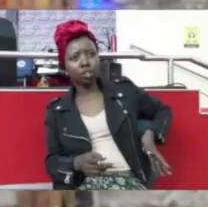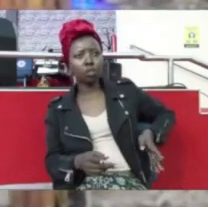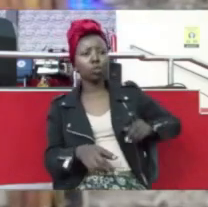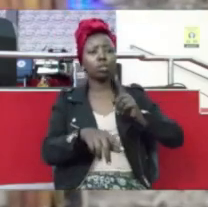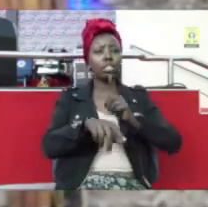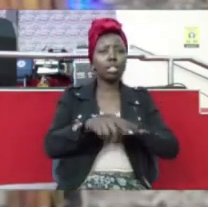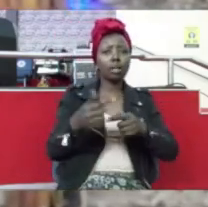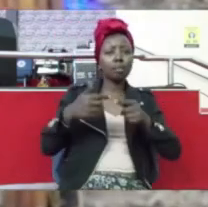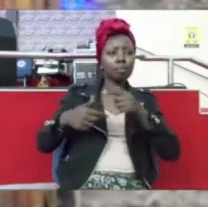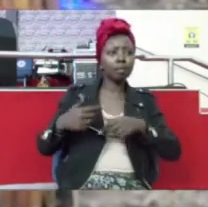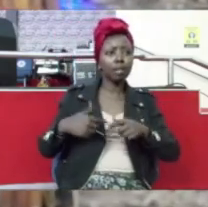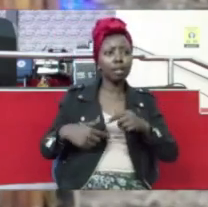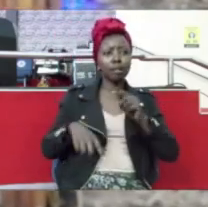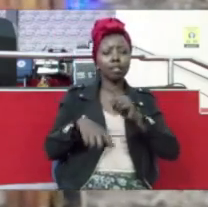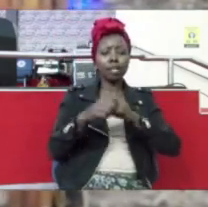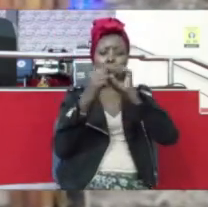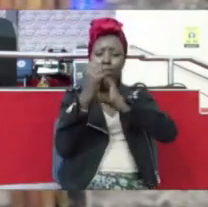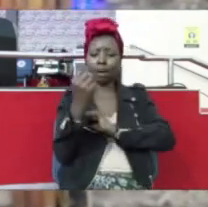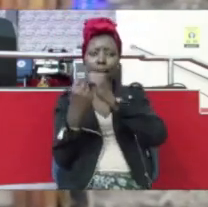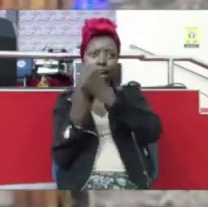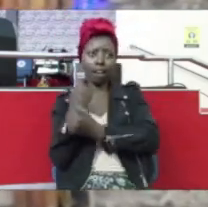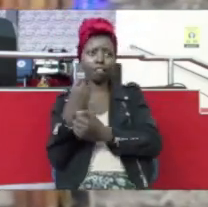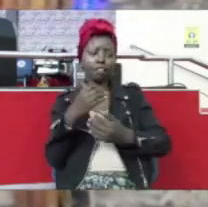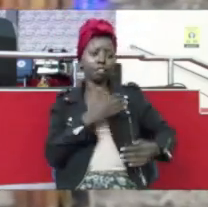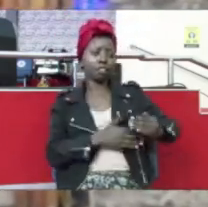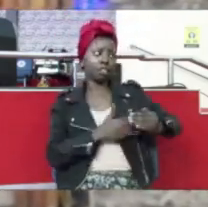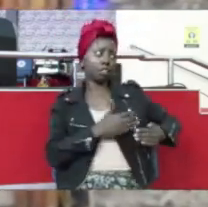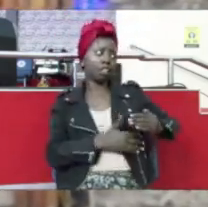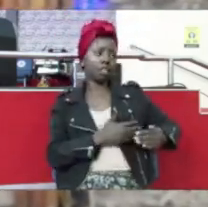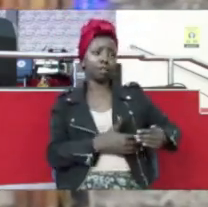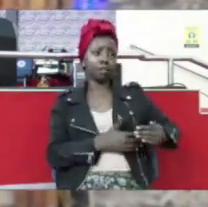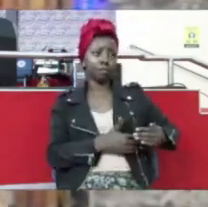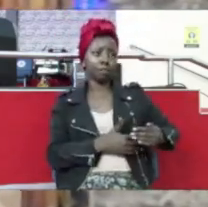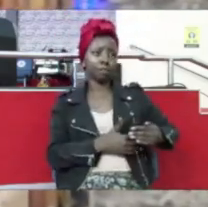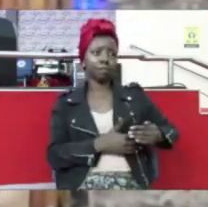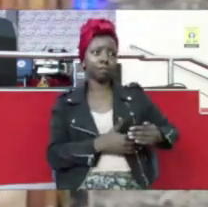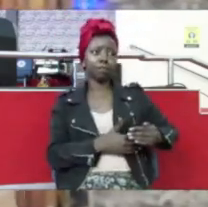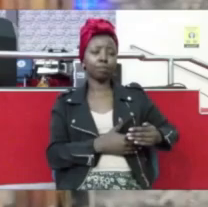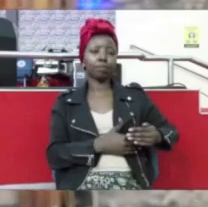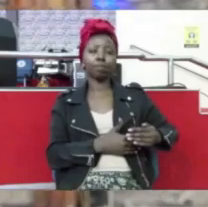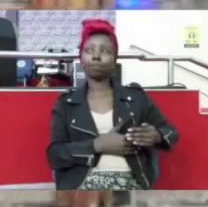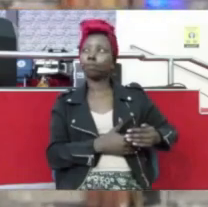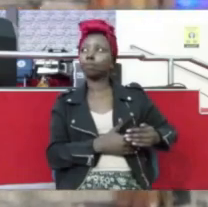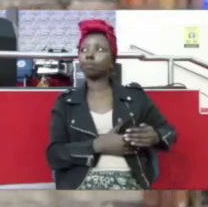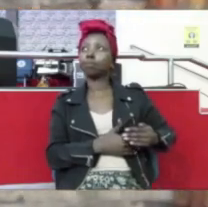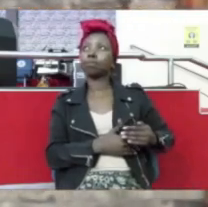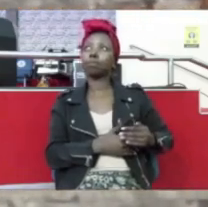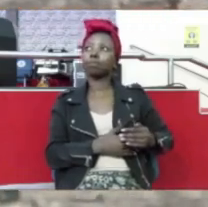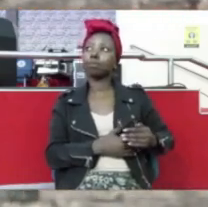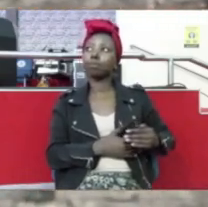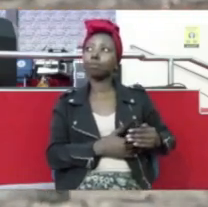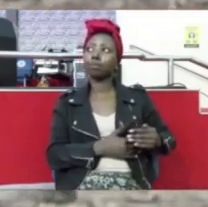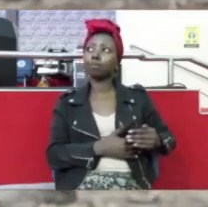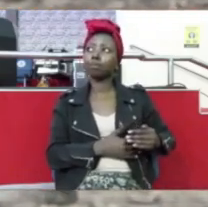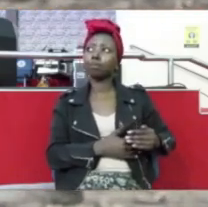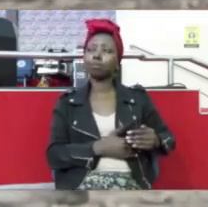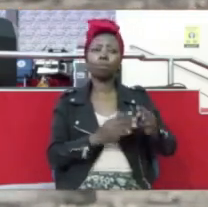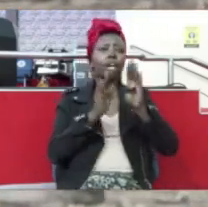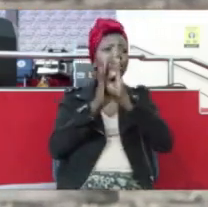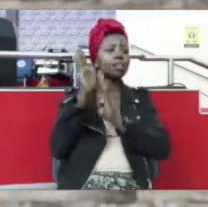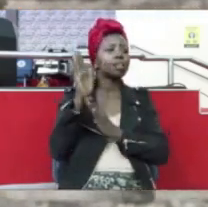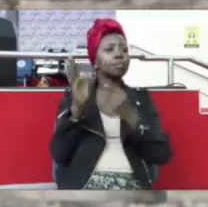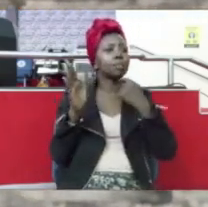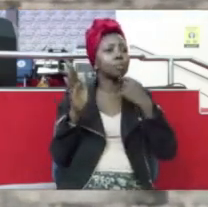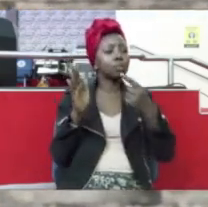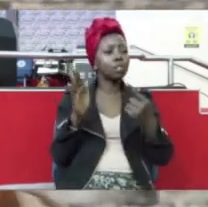came when the harvesting season was ready. Ikakuja wakati walikuwa wako na mavuno. And the Bible says